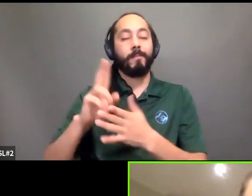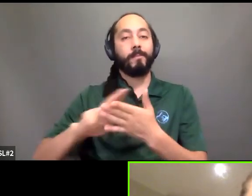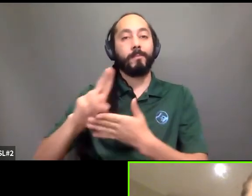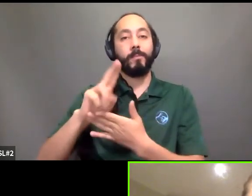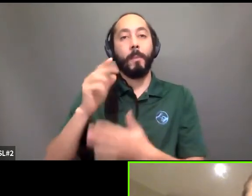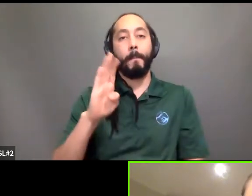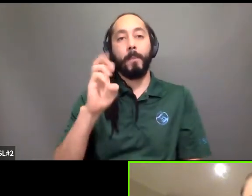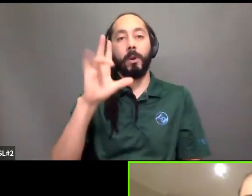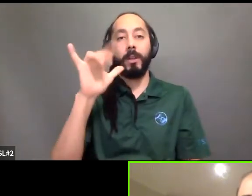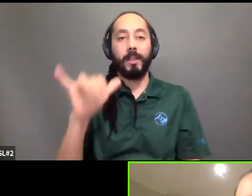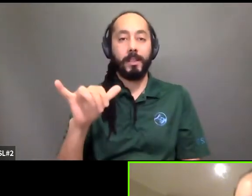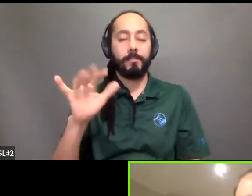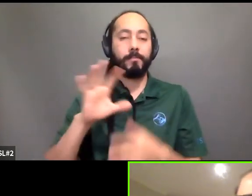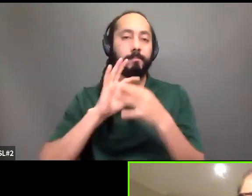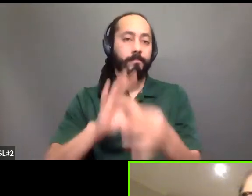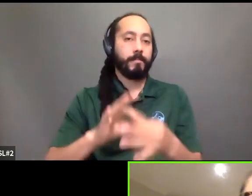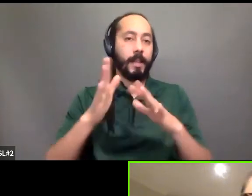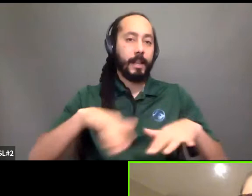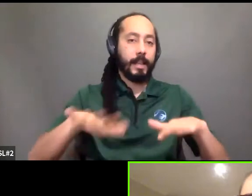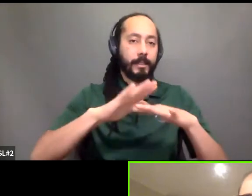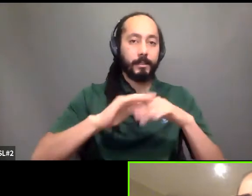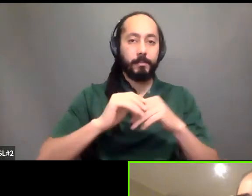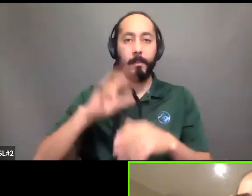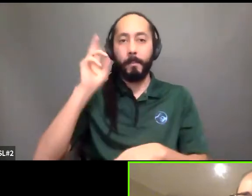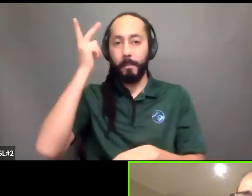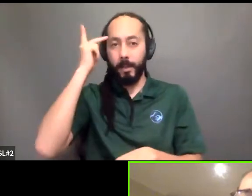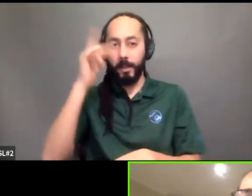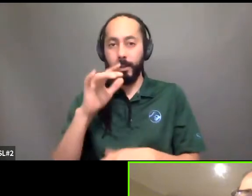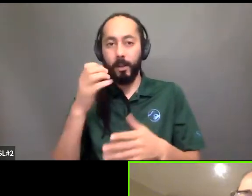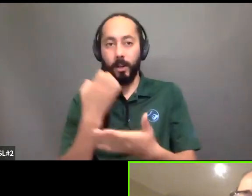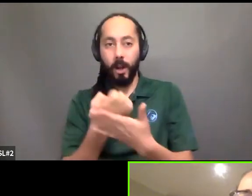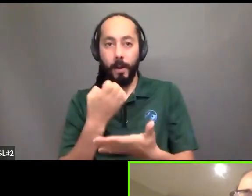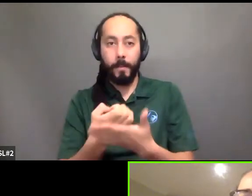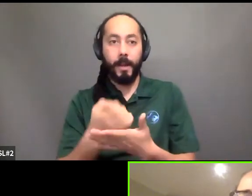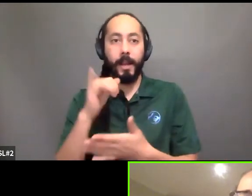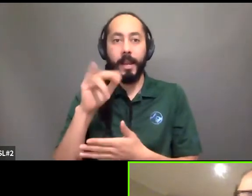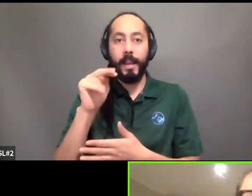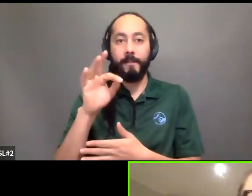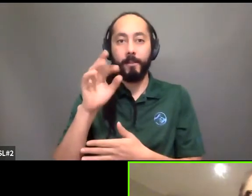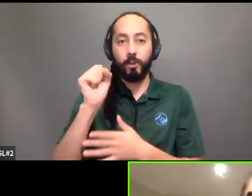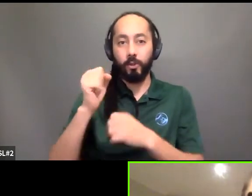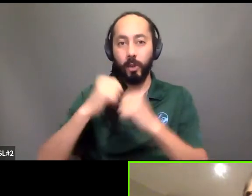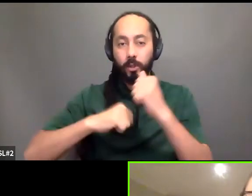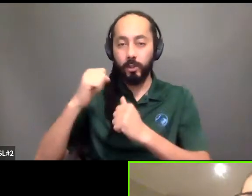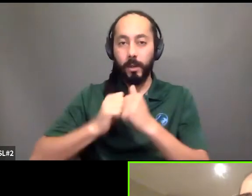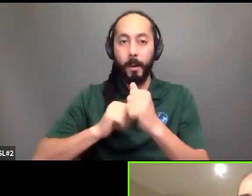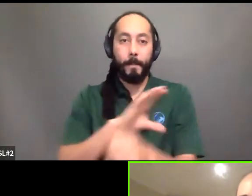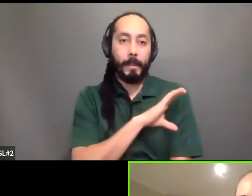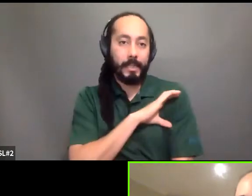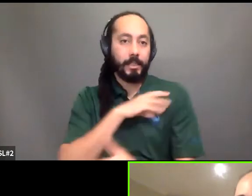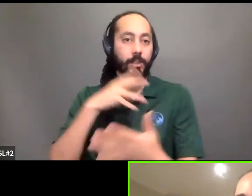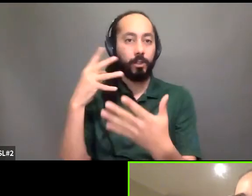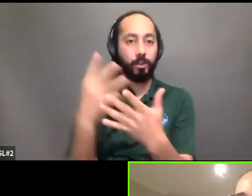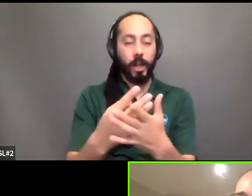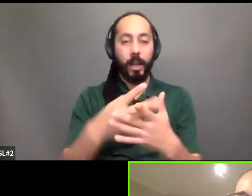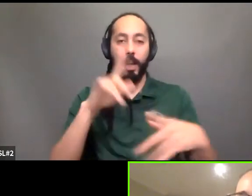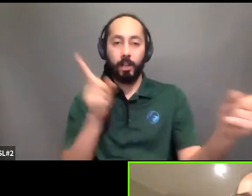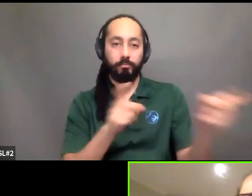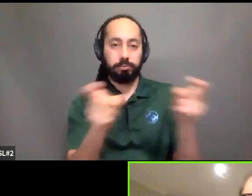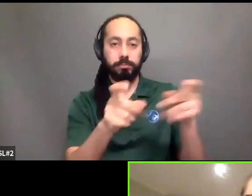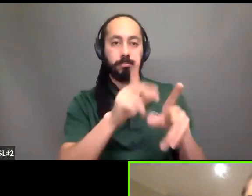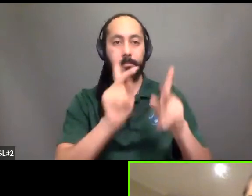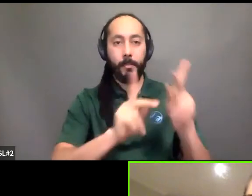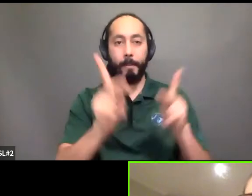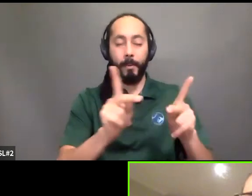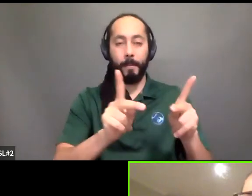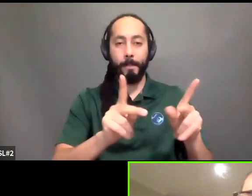landscape, natural resources, political economy, infrastructure, and the policing, jailing, and controlling of populations.